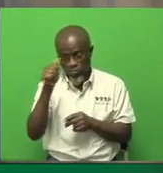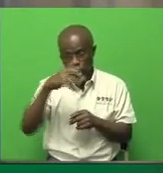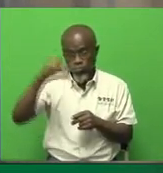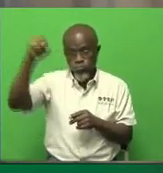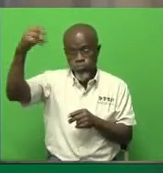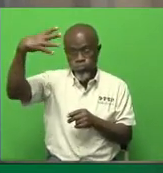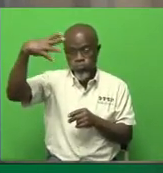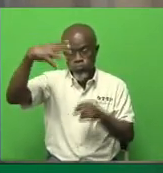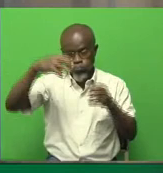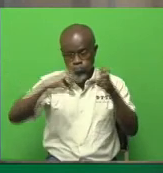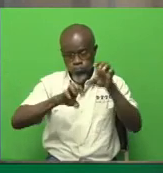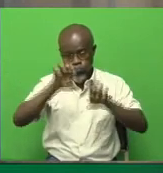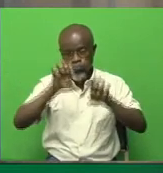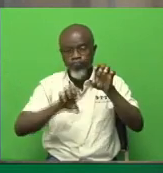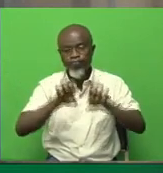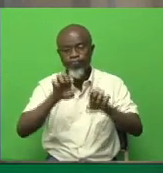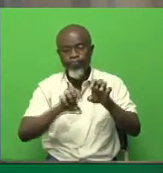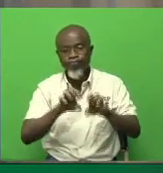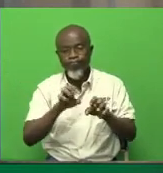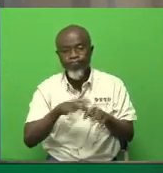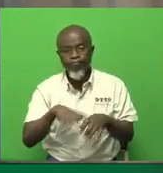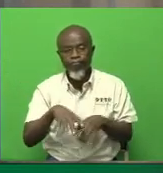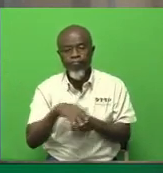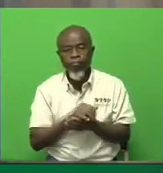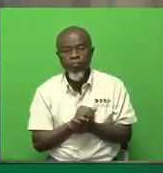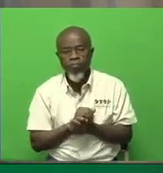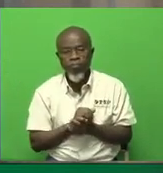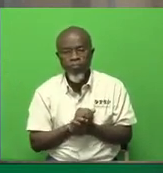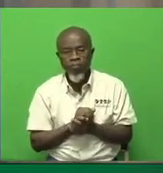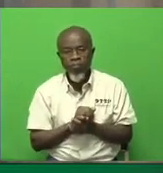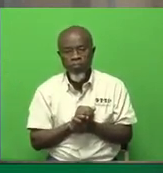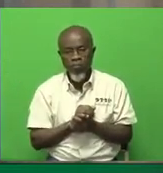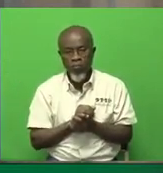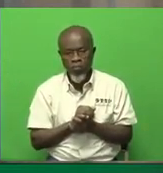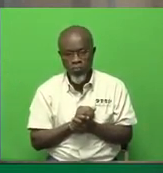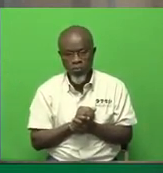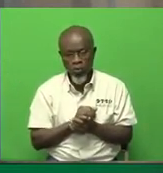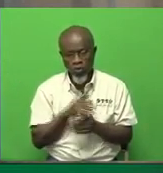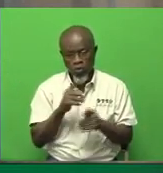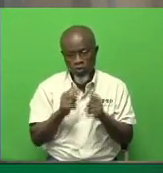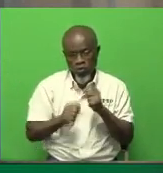West Port of Spain Trini creative arts Street area